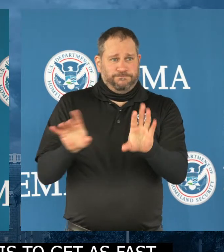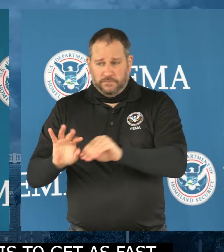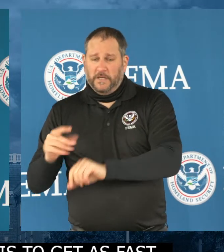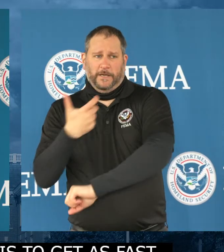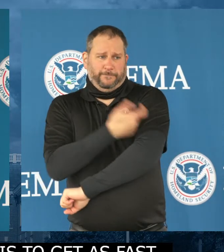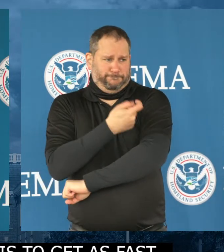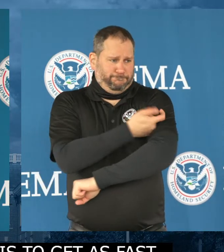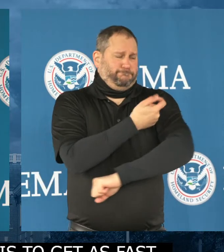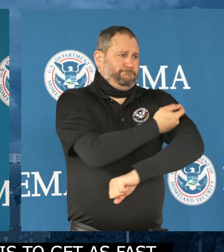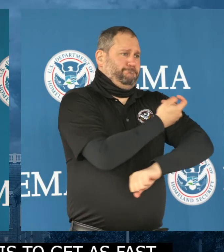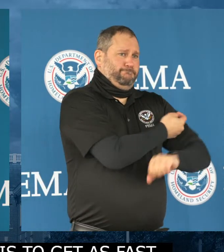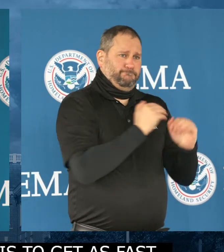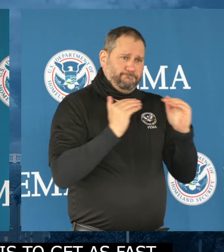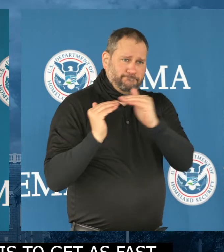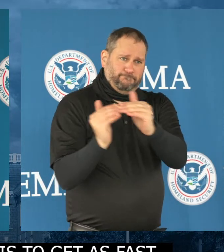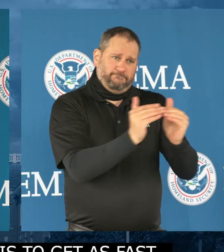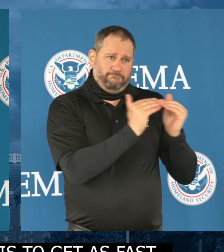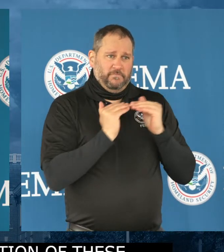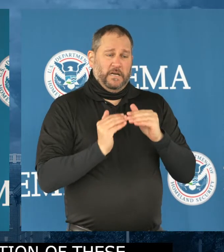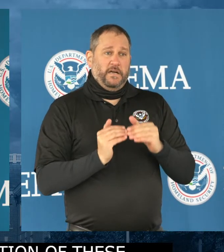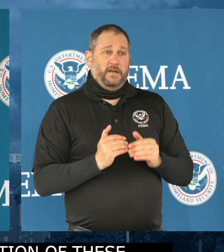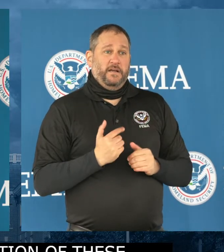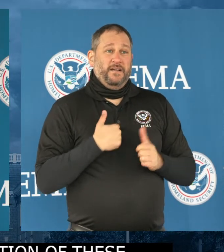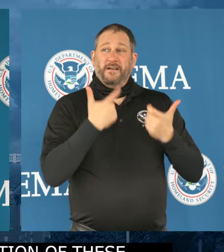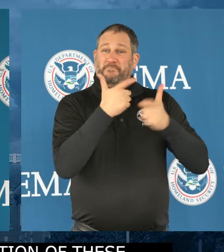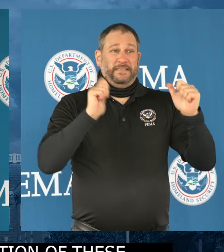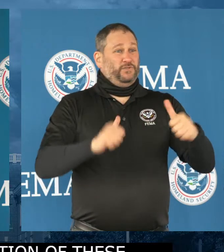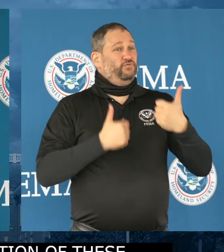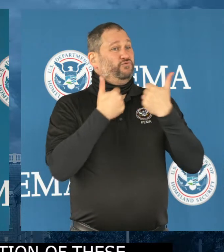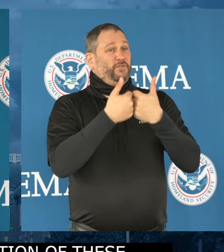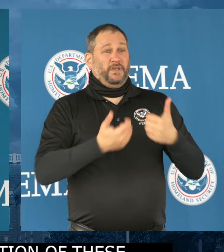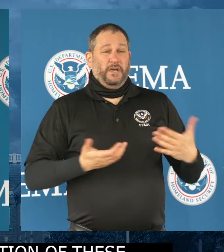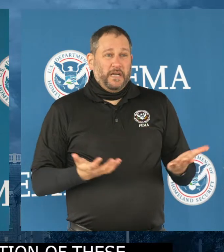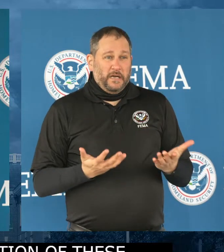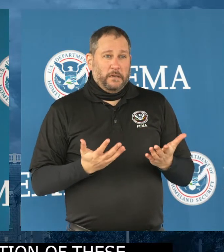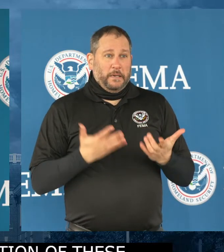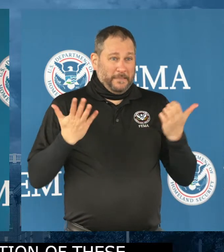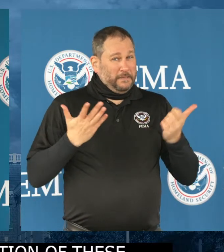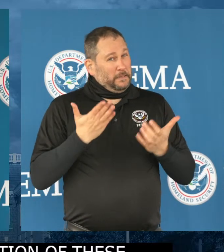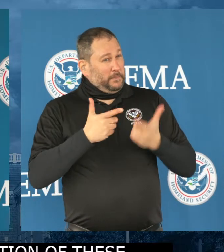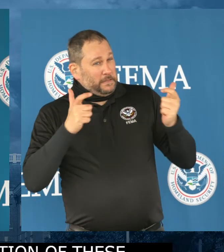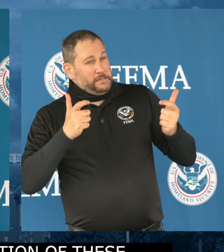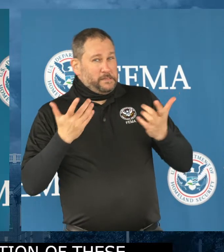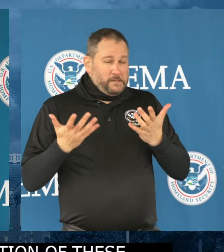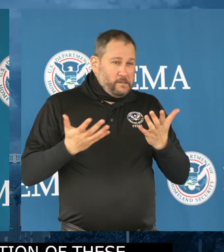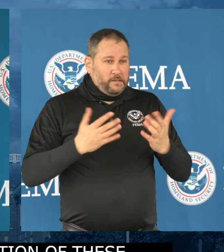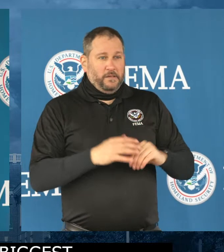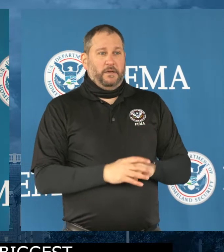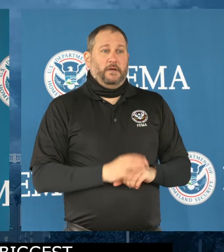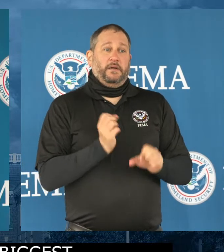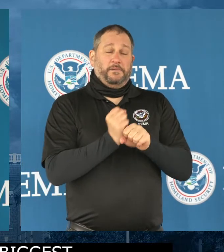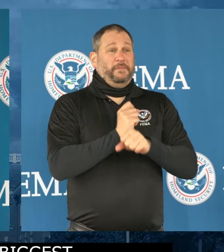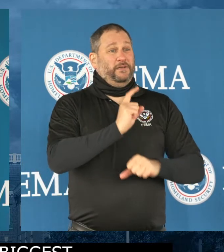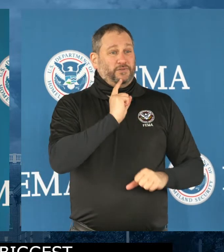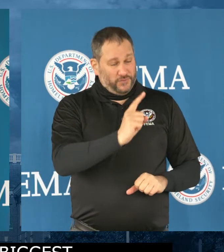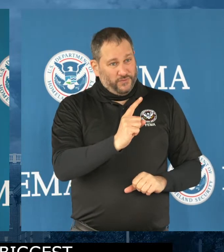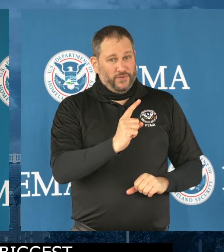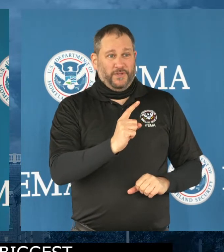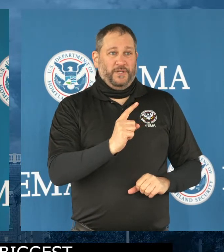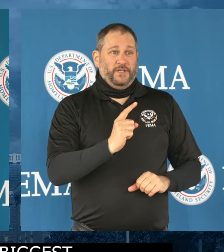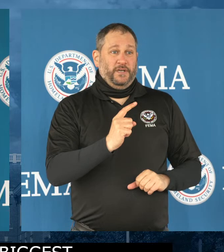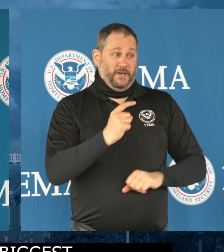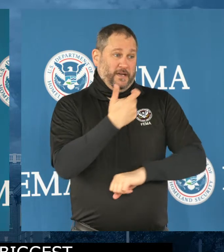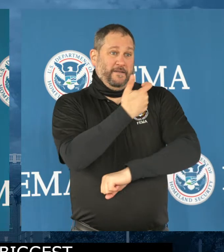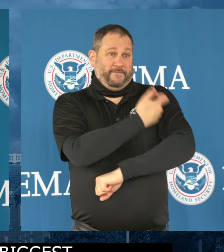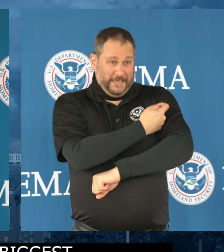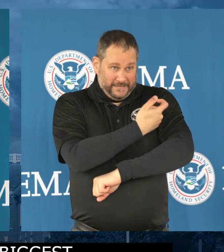vaccines. One of our biggest challenges, maybe the biggest in all, is to make sure that the vaccine